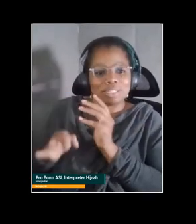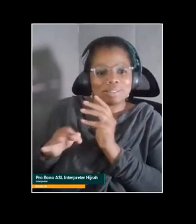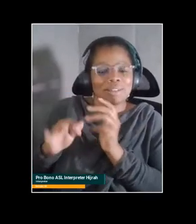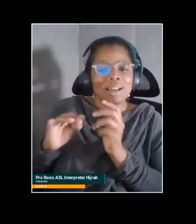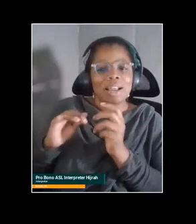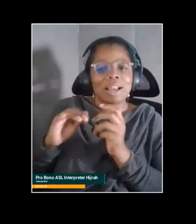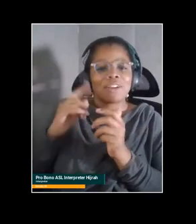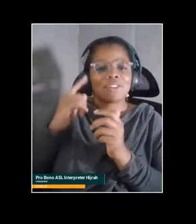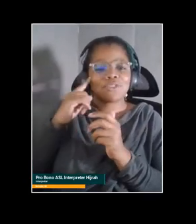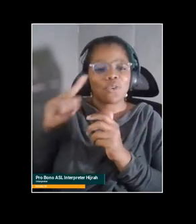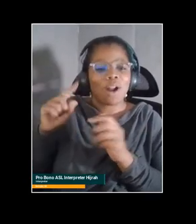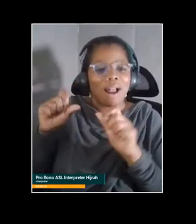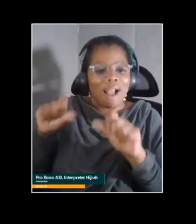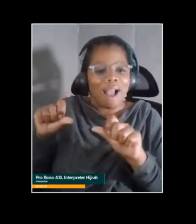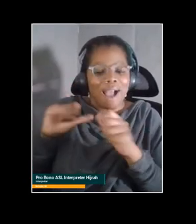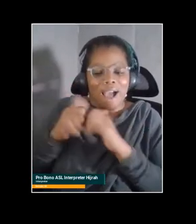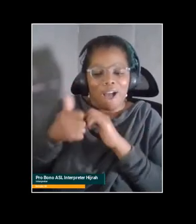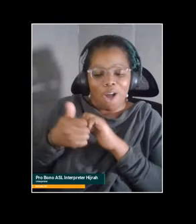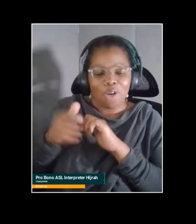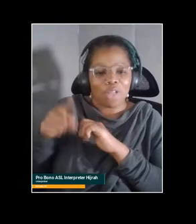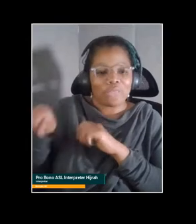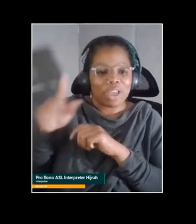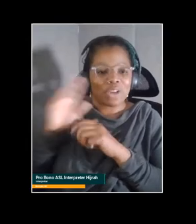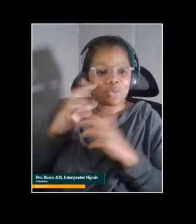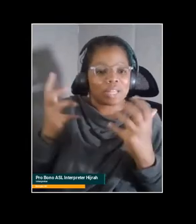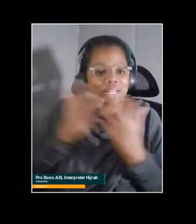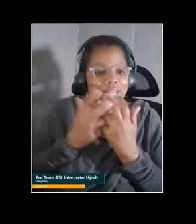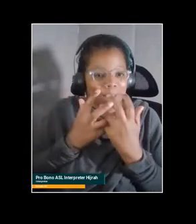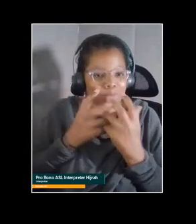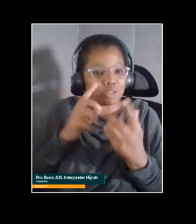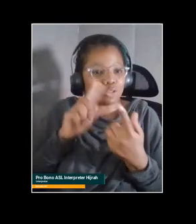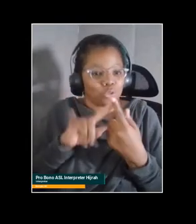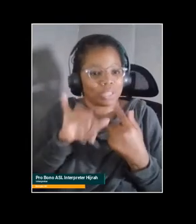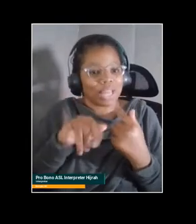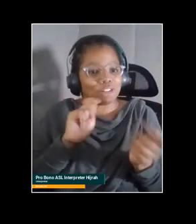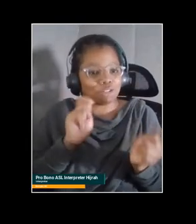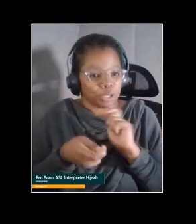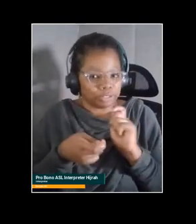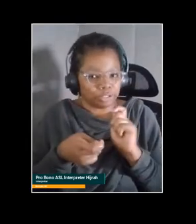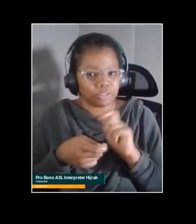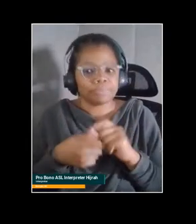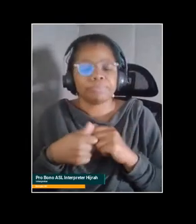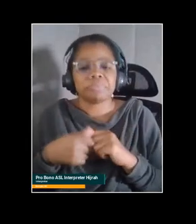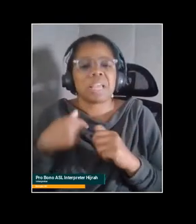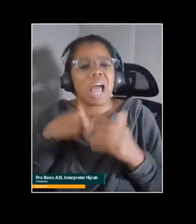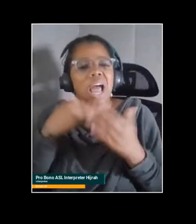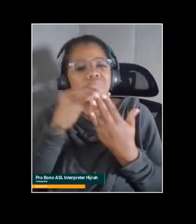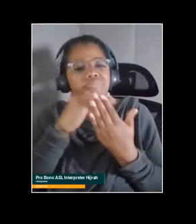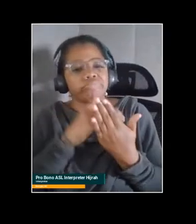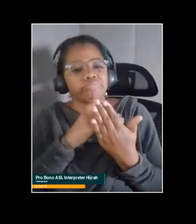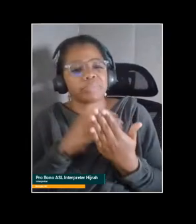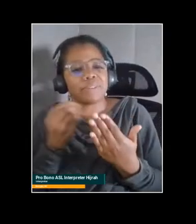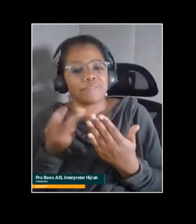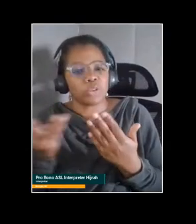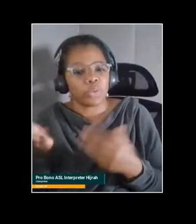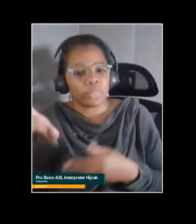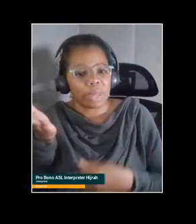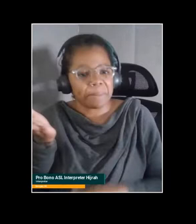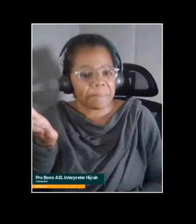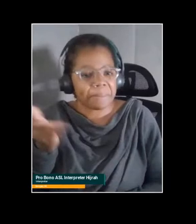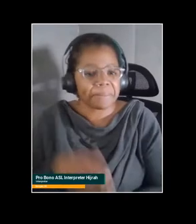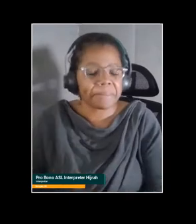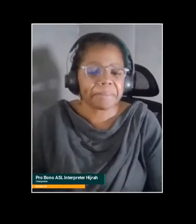or capacities to adapt to climate change. So I've listed a few examples of what that might look